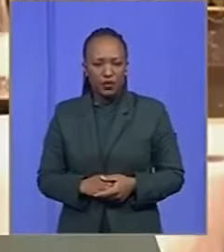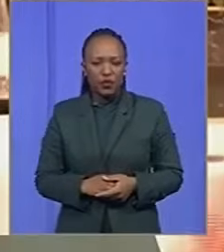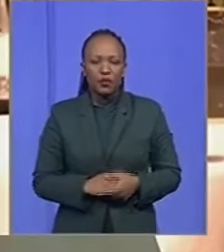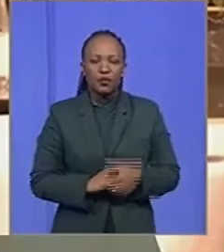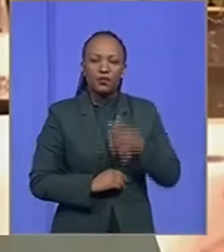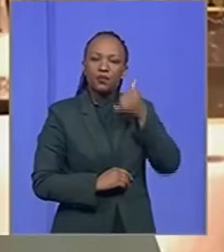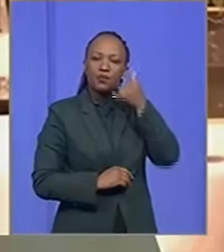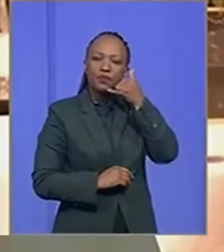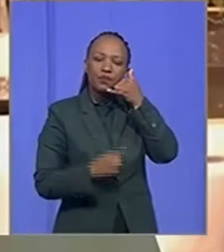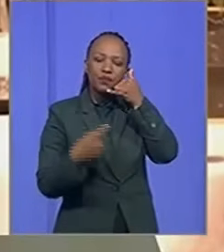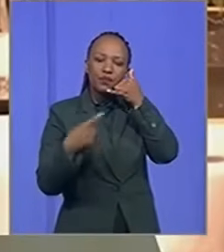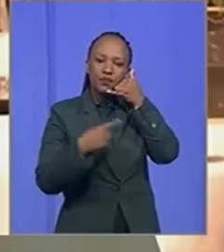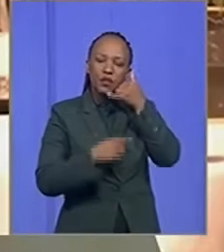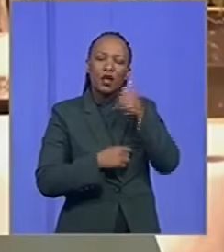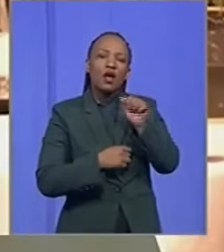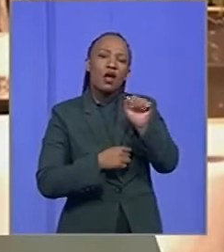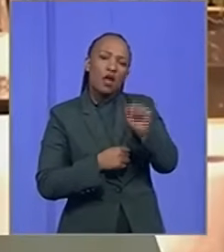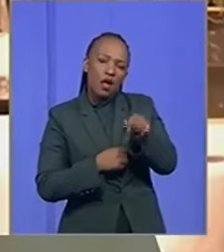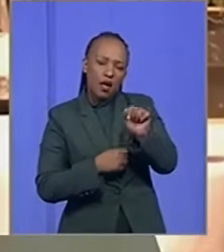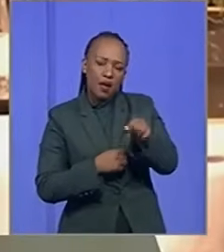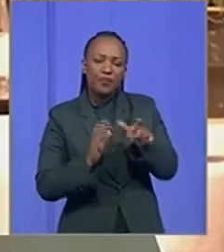Le bohlokwa haholo because